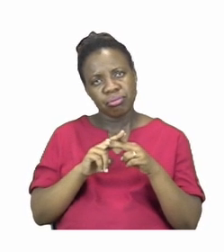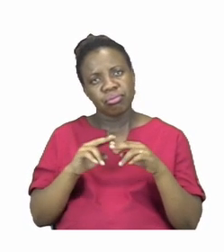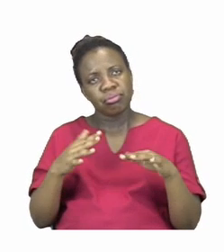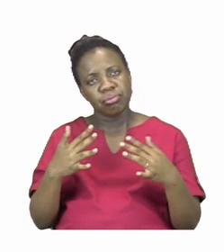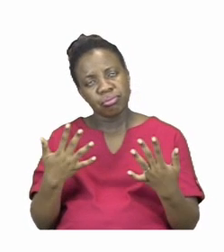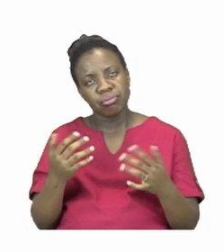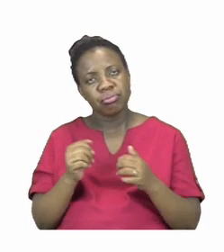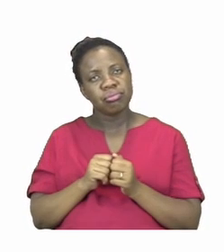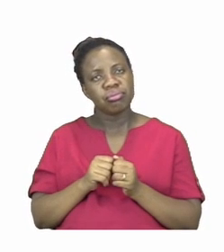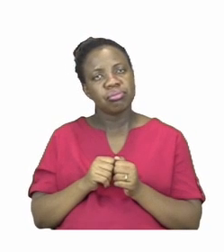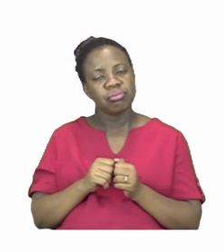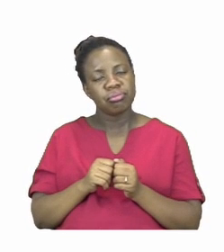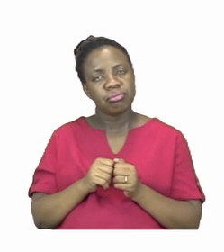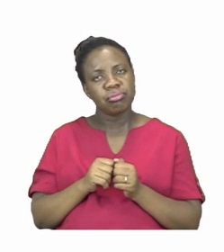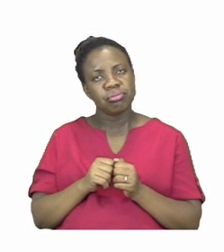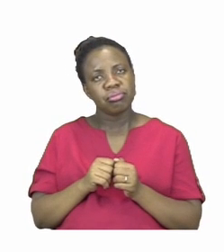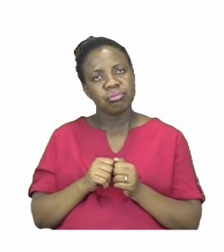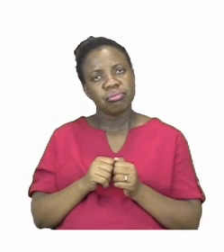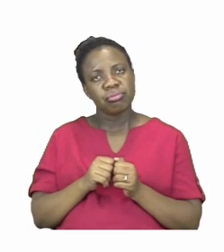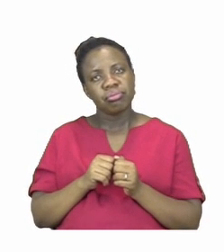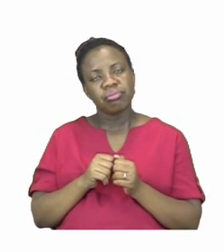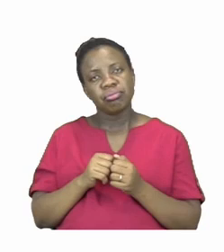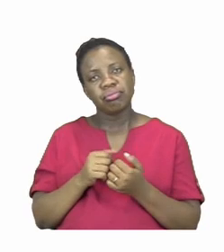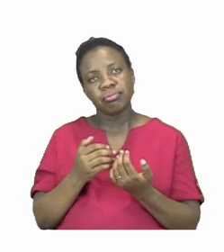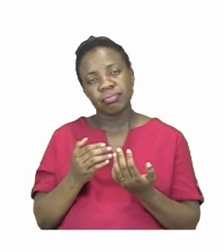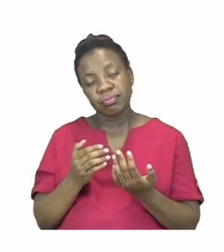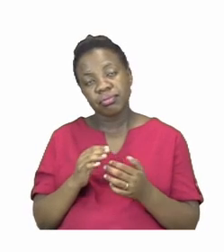and make sure that you use the correct one for A.